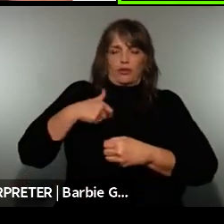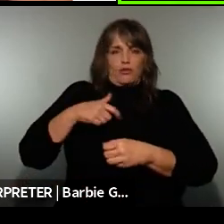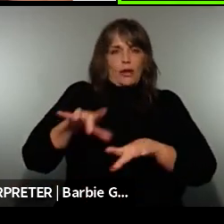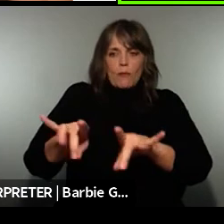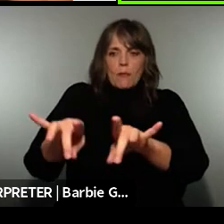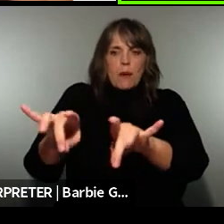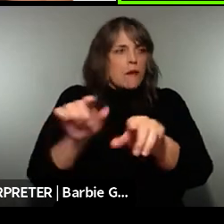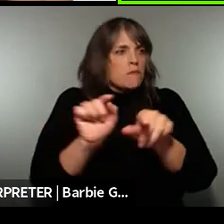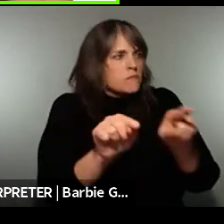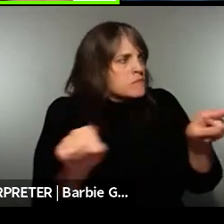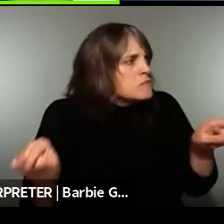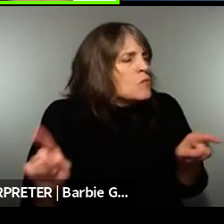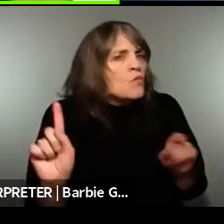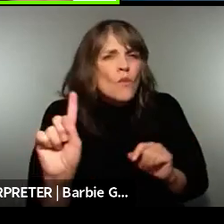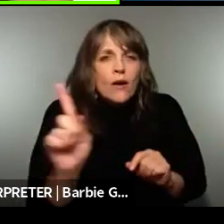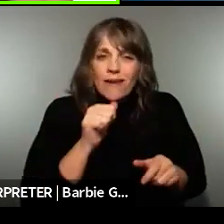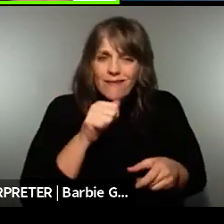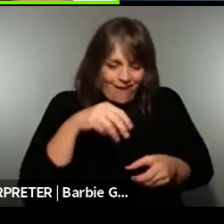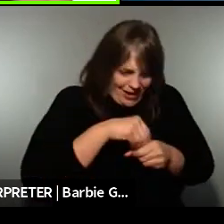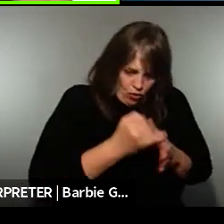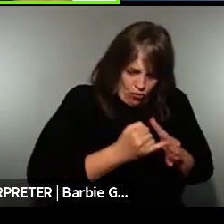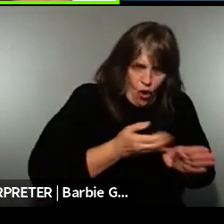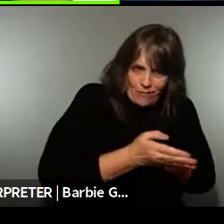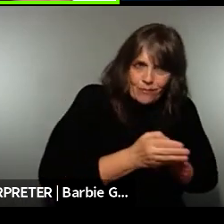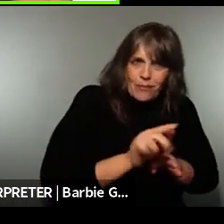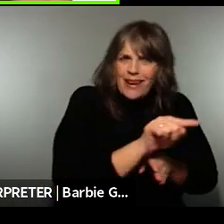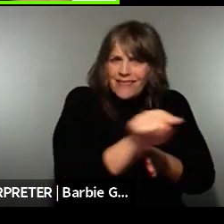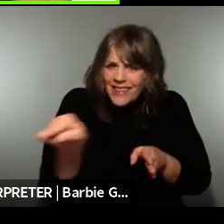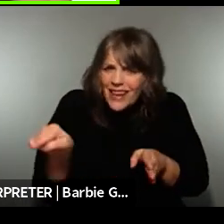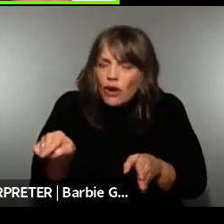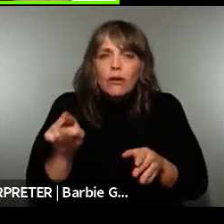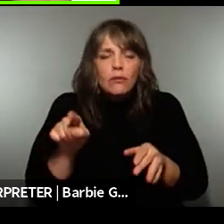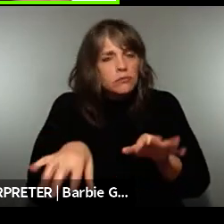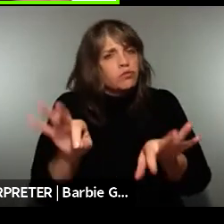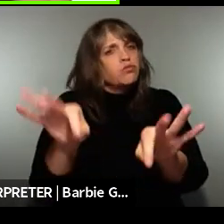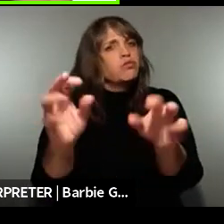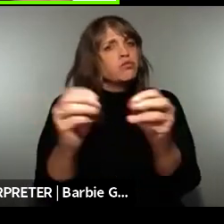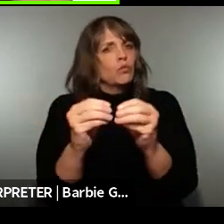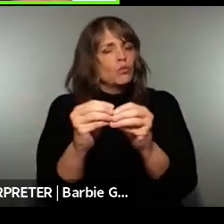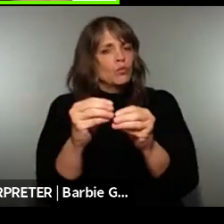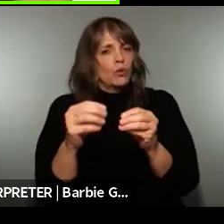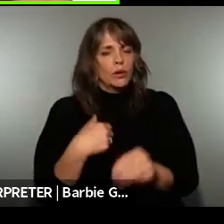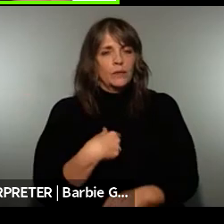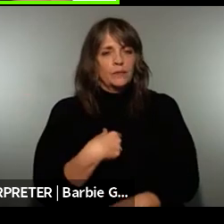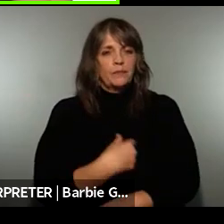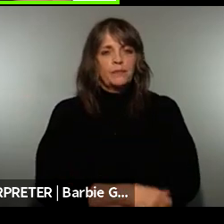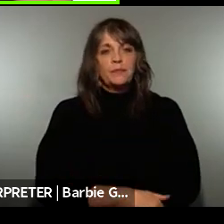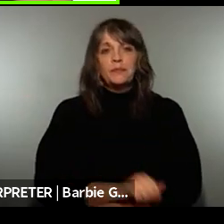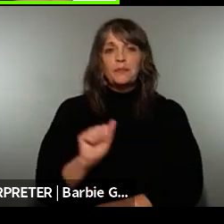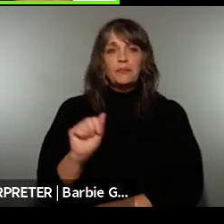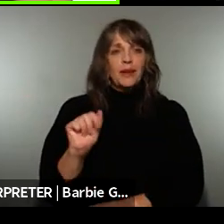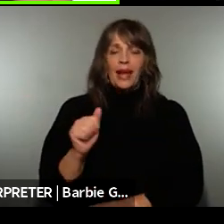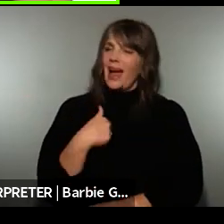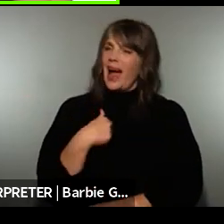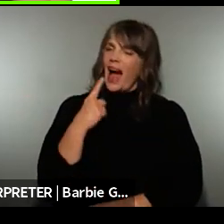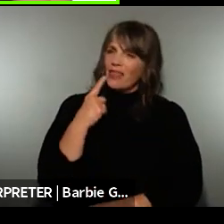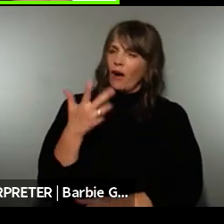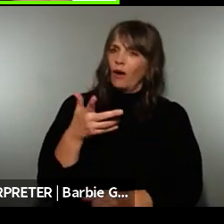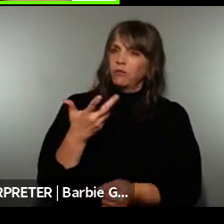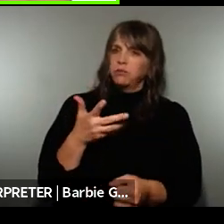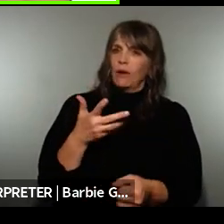Yeah. So I think that's a wrap-up for tonight. Thank